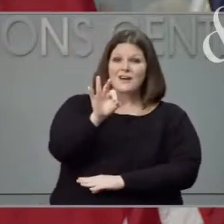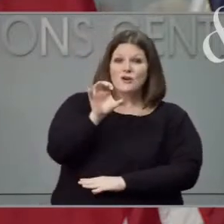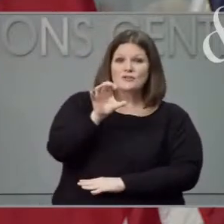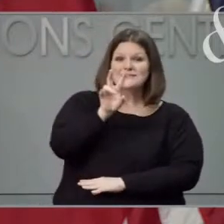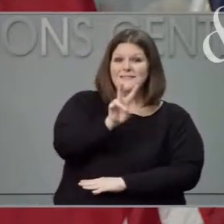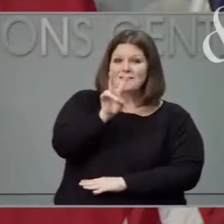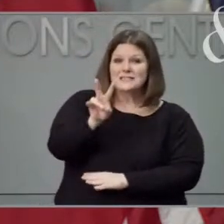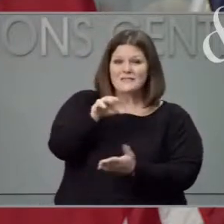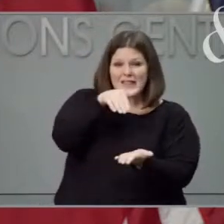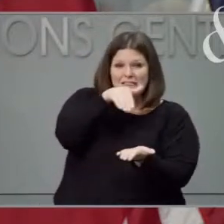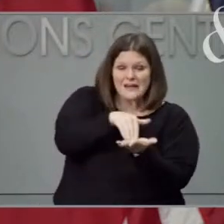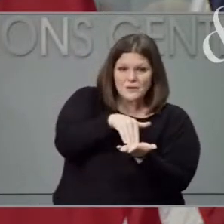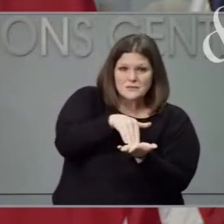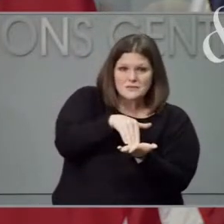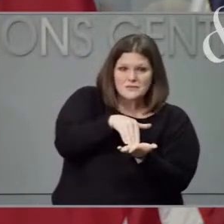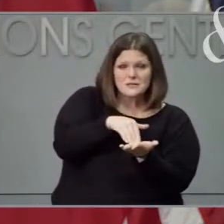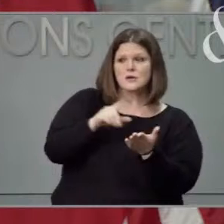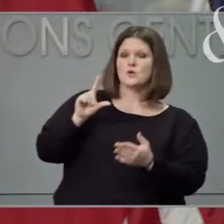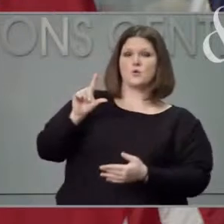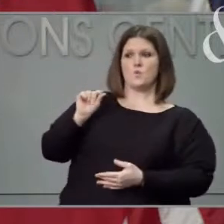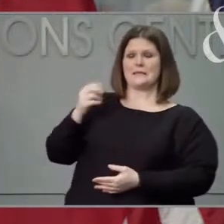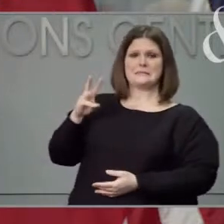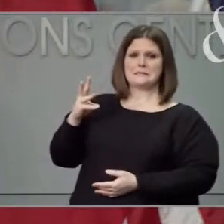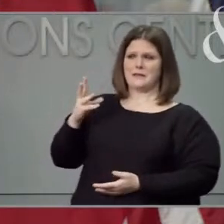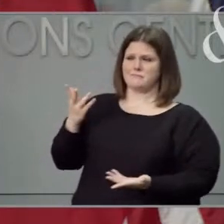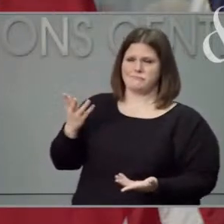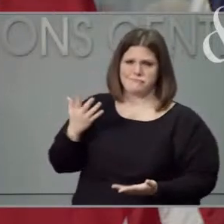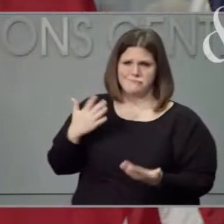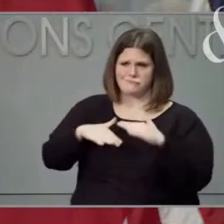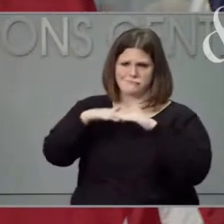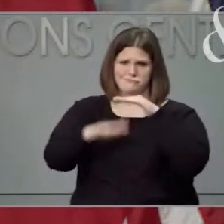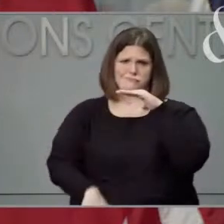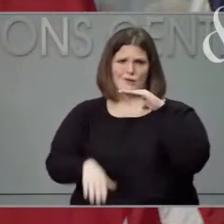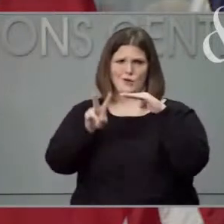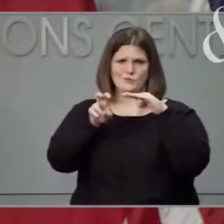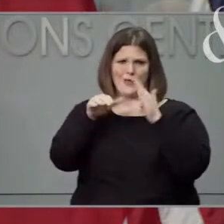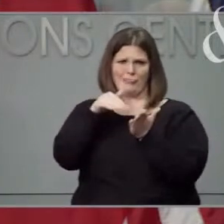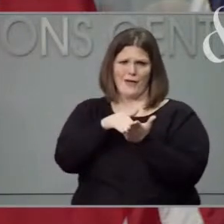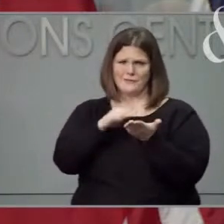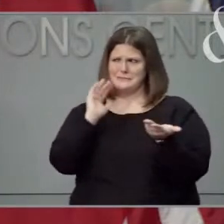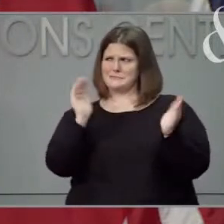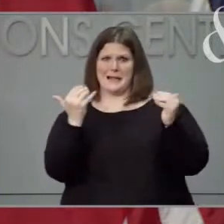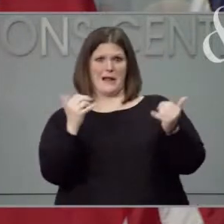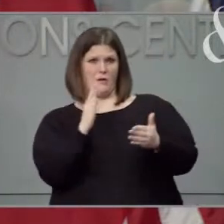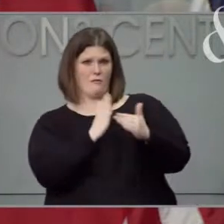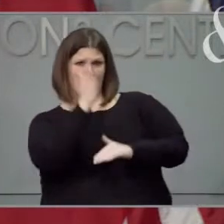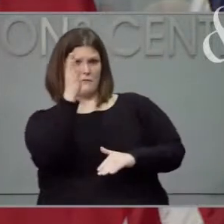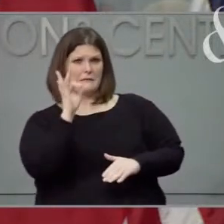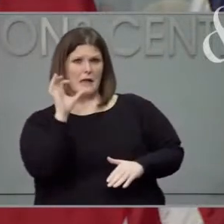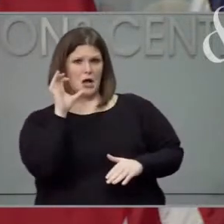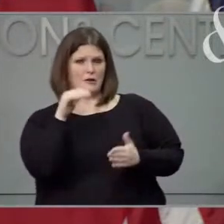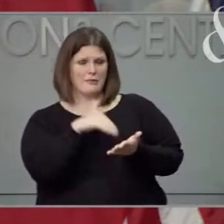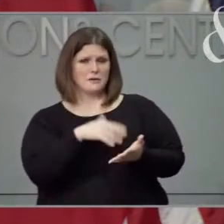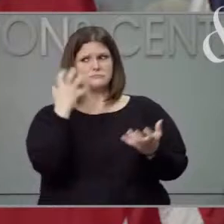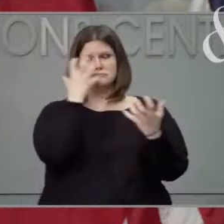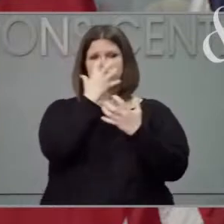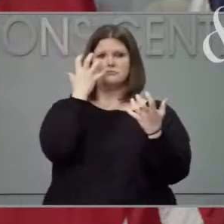977,000. In 2016, we did not even have 200,000 absentee by mail ballots cast. So,